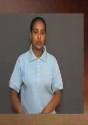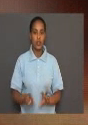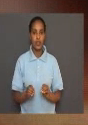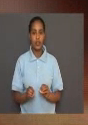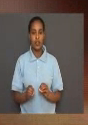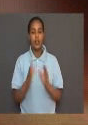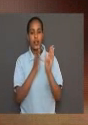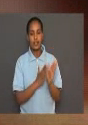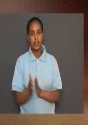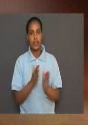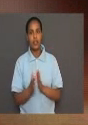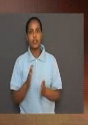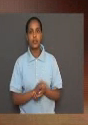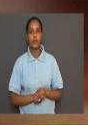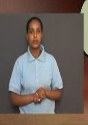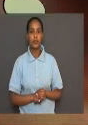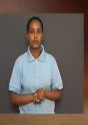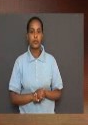Students, let's get ready.